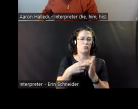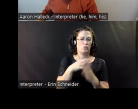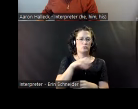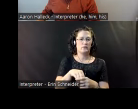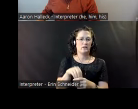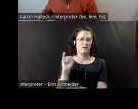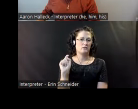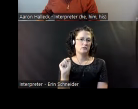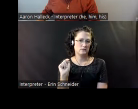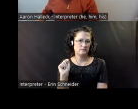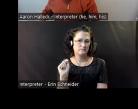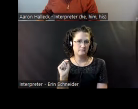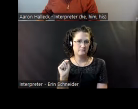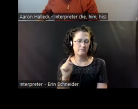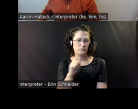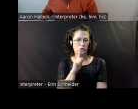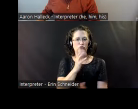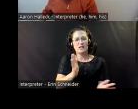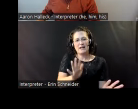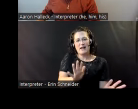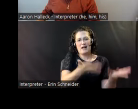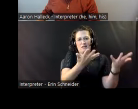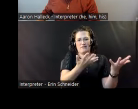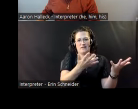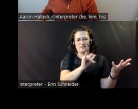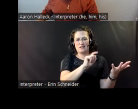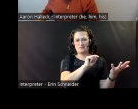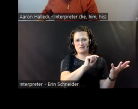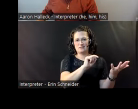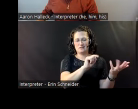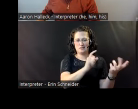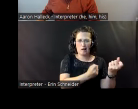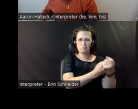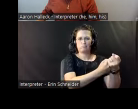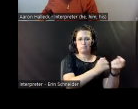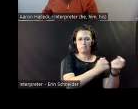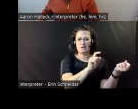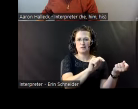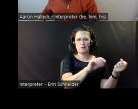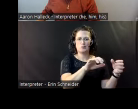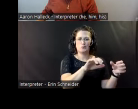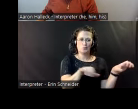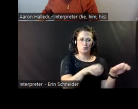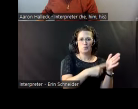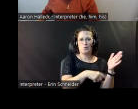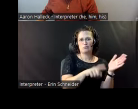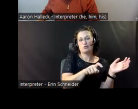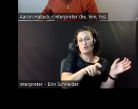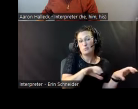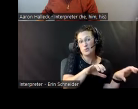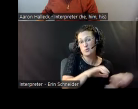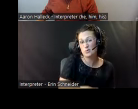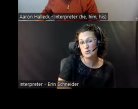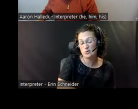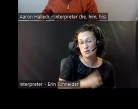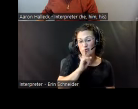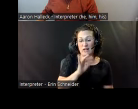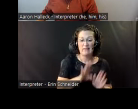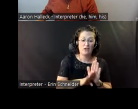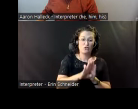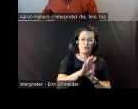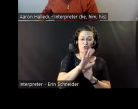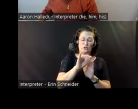really does is it elevates the rest of IT to do what we really should be, because remember, that curve really should be going up to be at the same